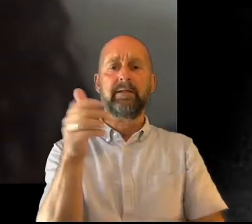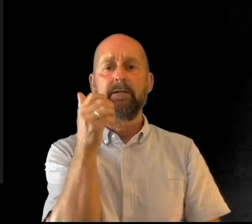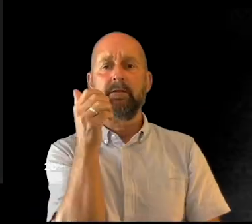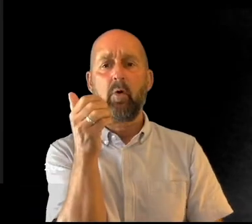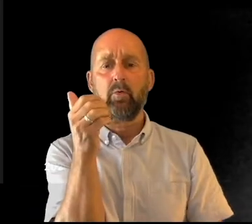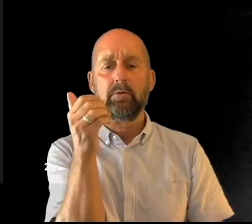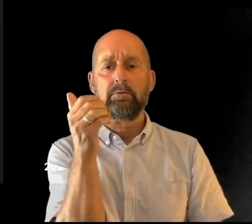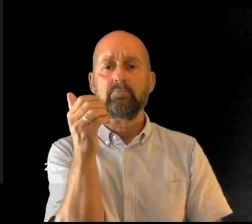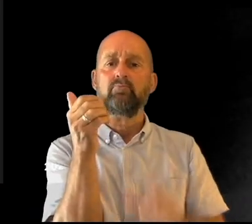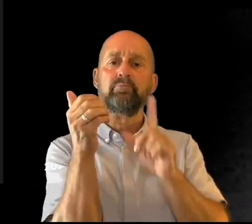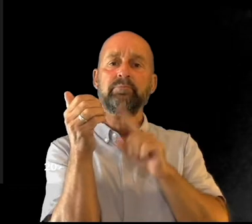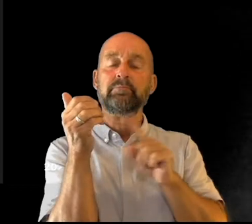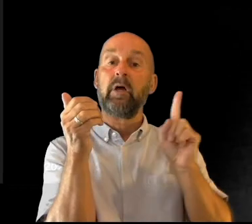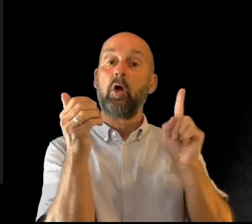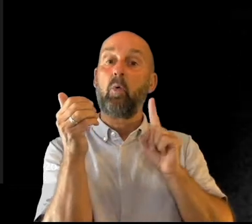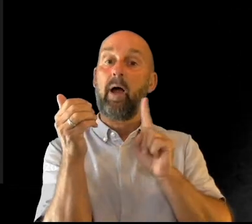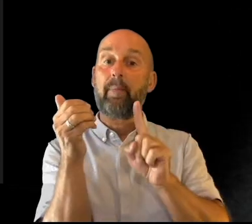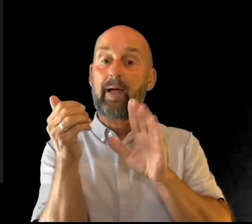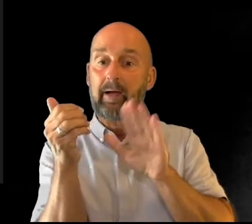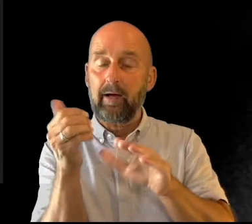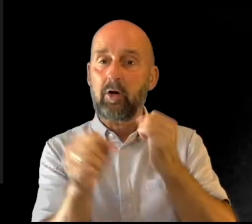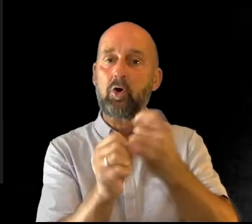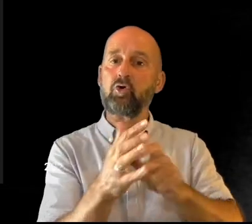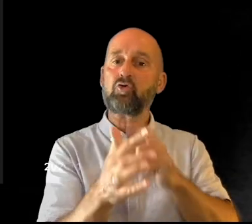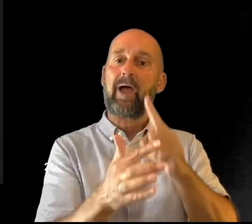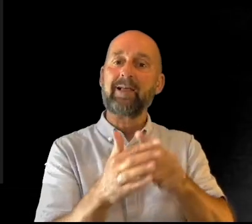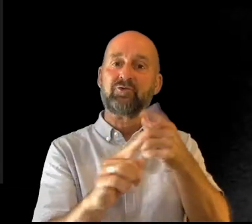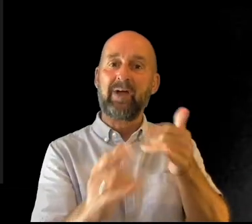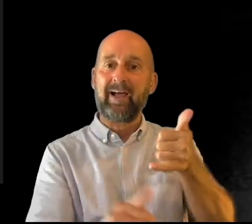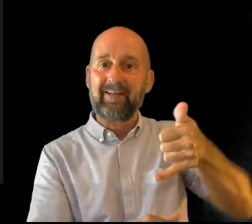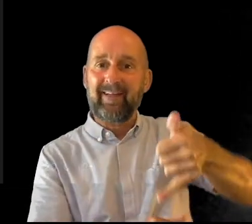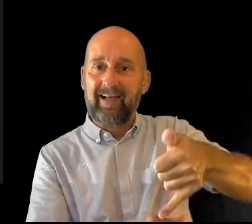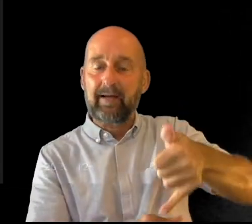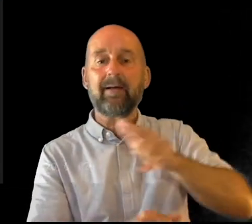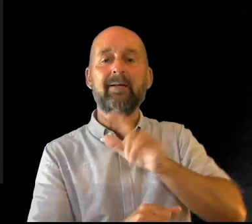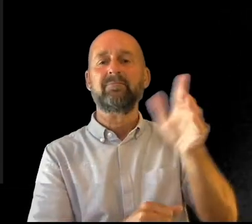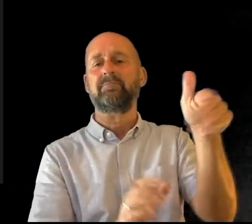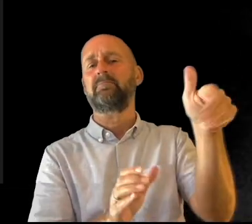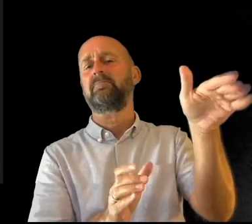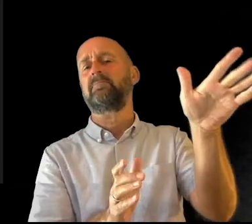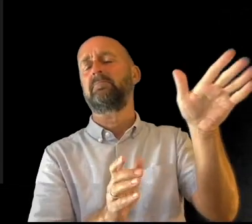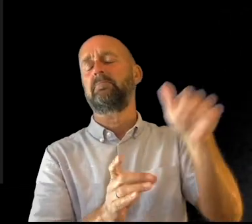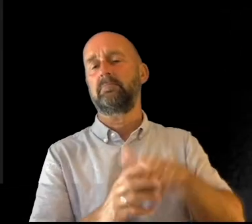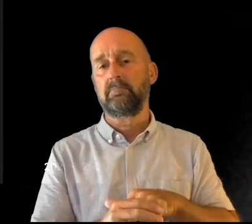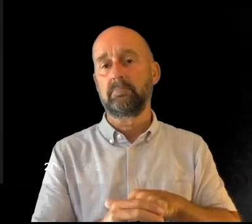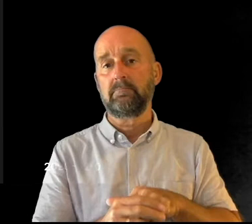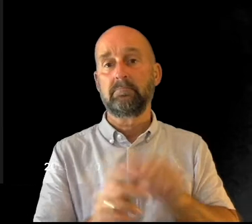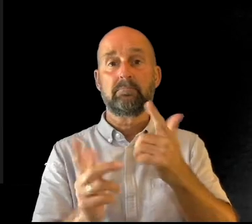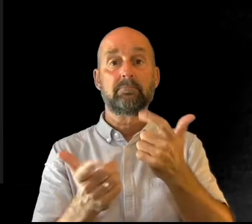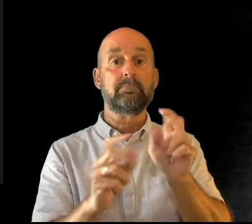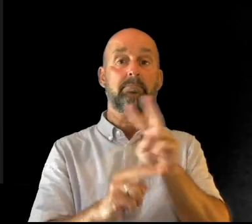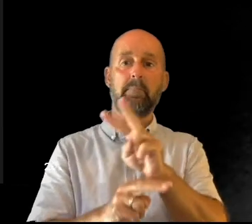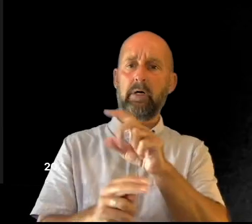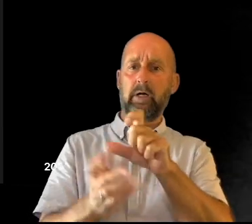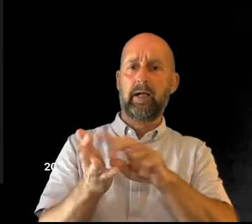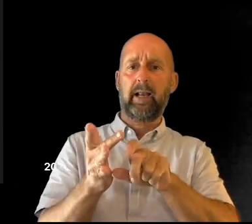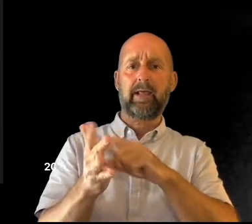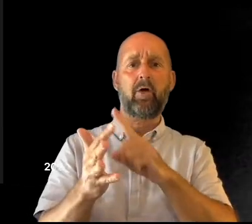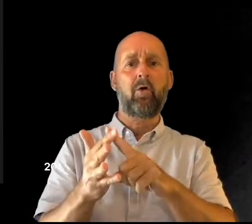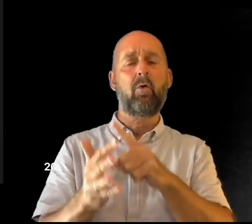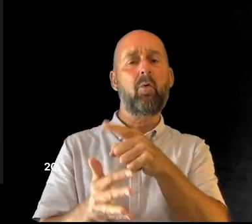dictaphone. Kwame moves to Grace's table, tries to fill her glass, but she waves it away. He looks back to Cleo, who